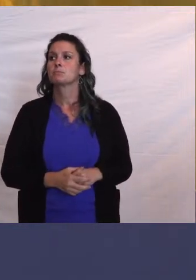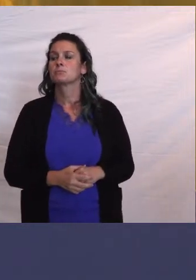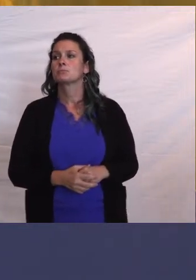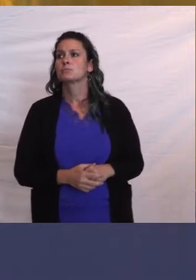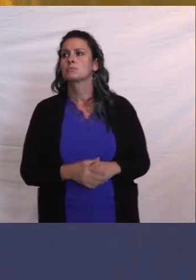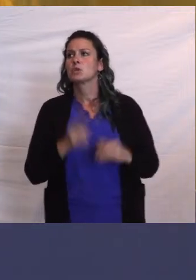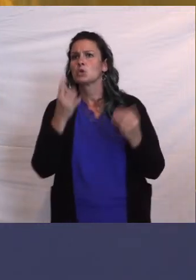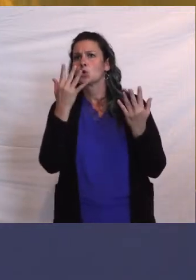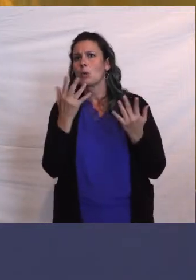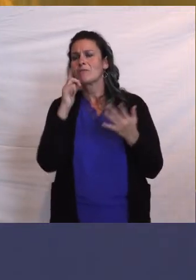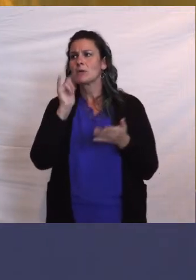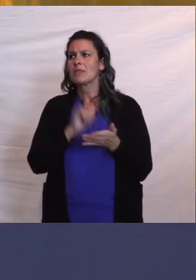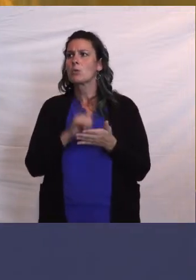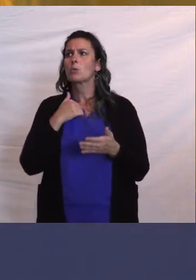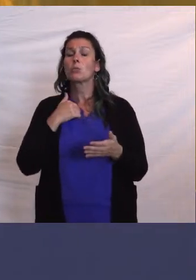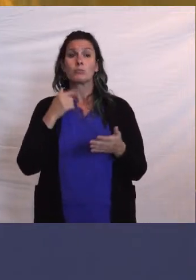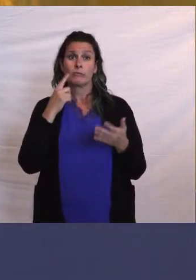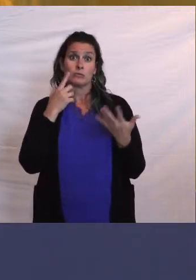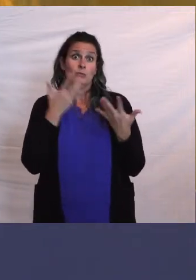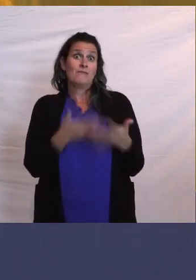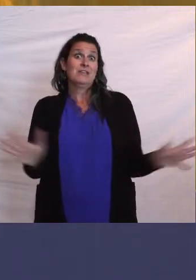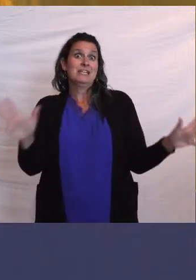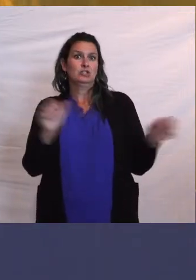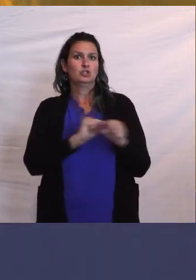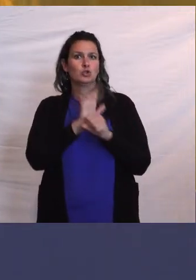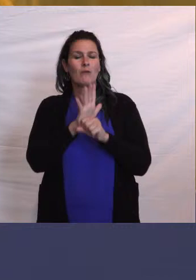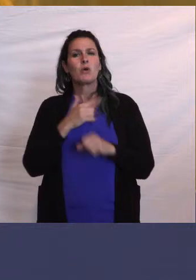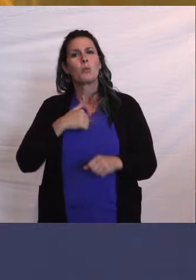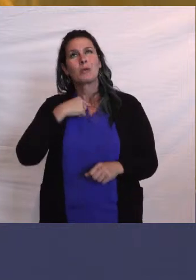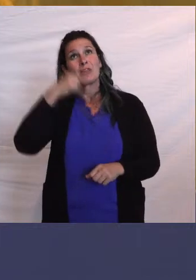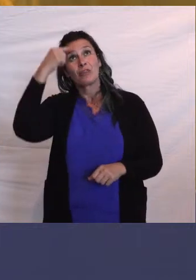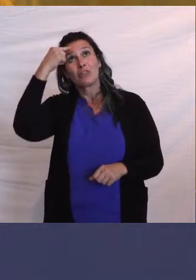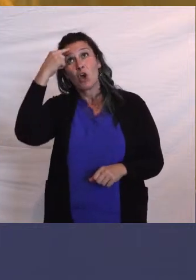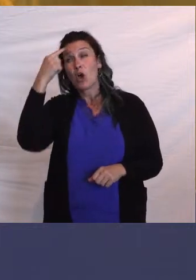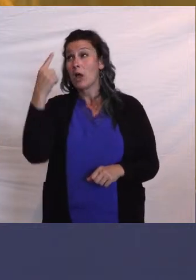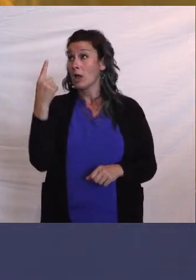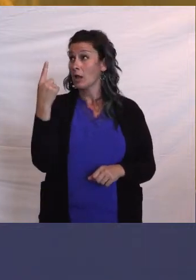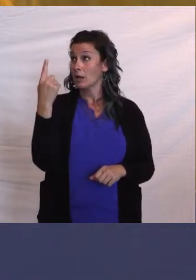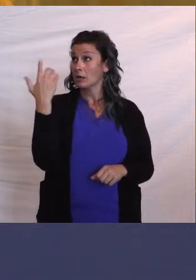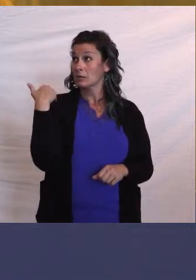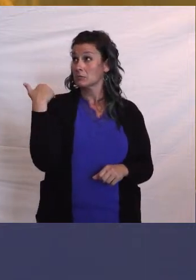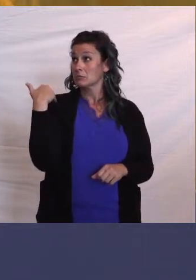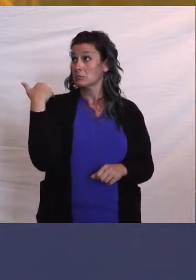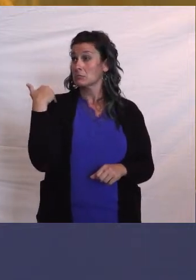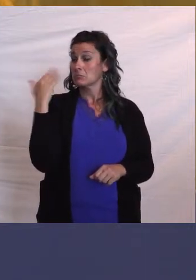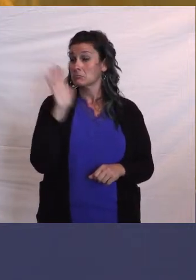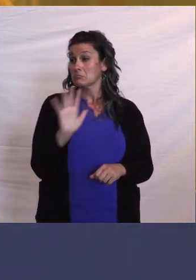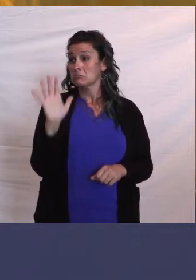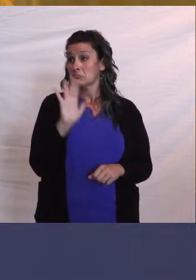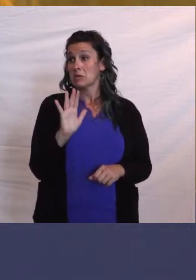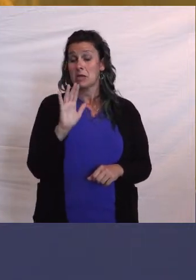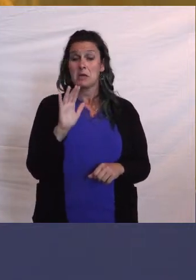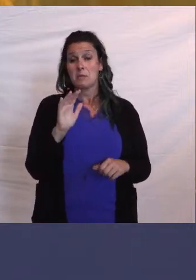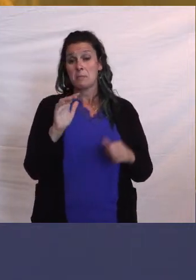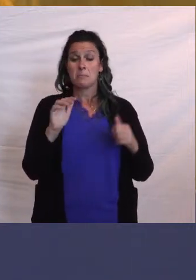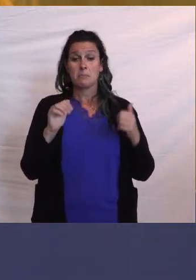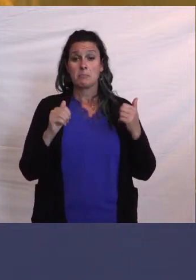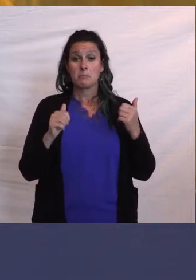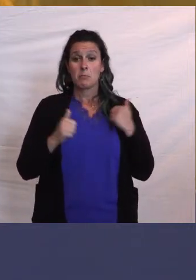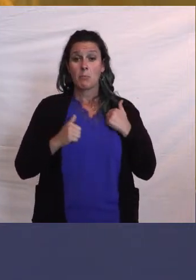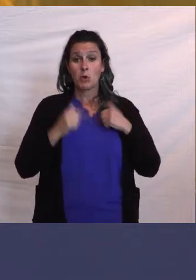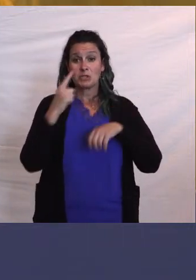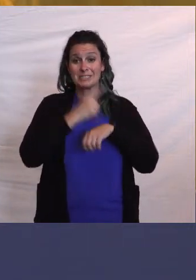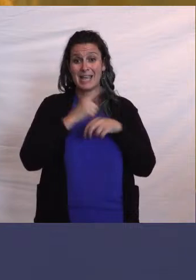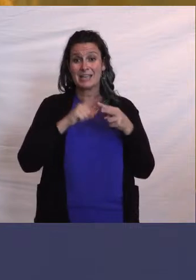thought, I think, as a nation, probably as a world, but as a nation, that we were there around in that window between Memorial Day and